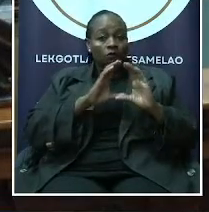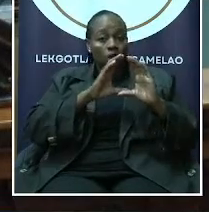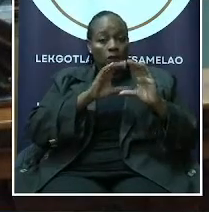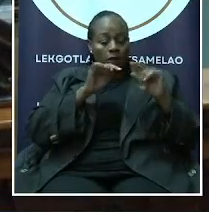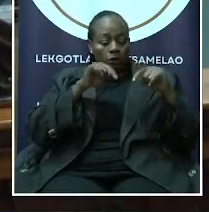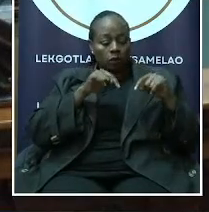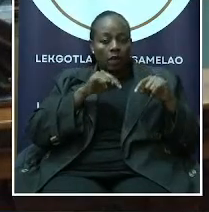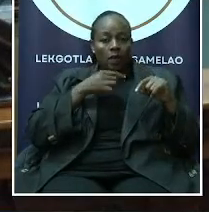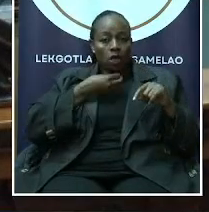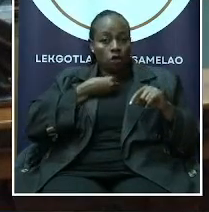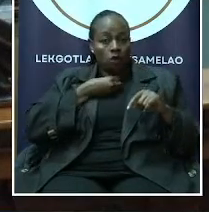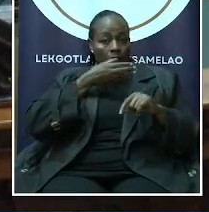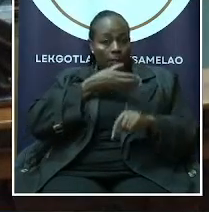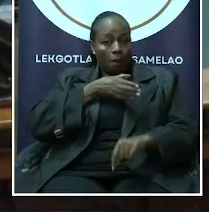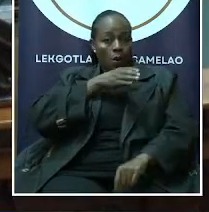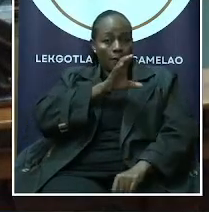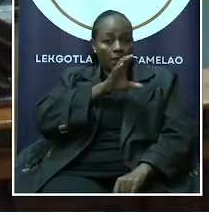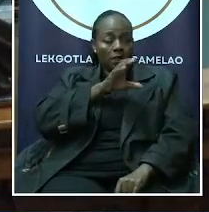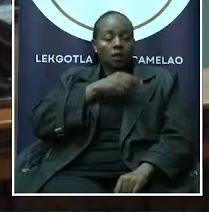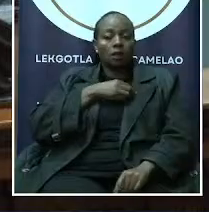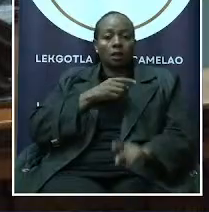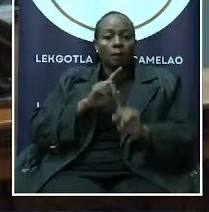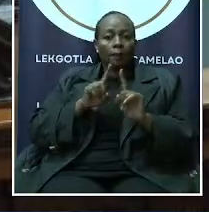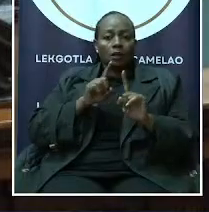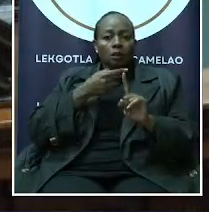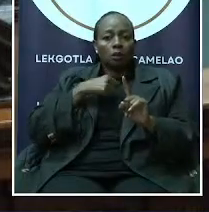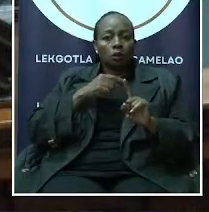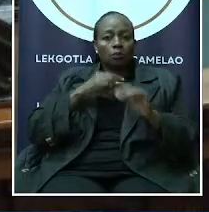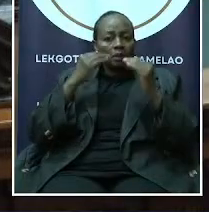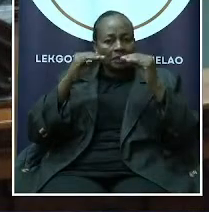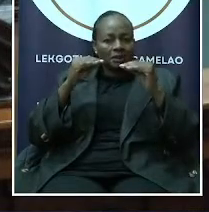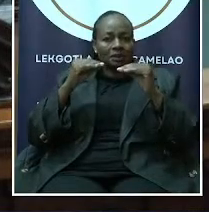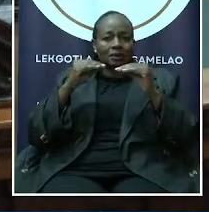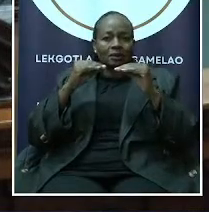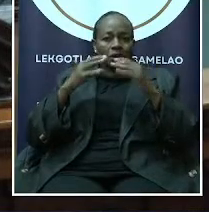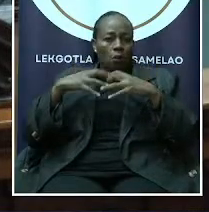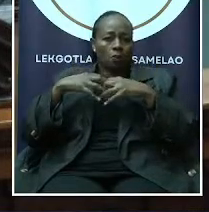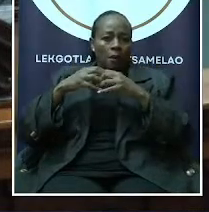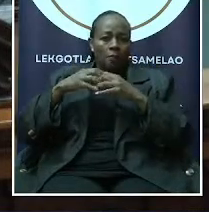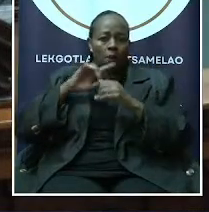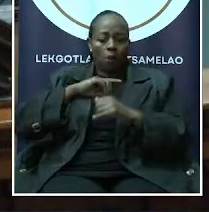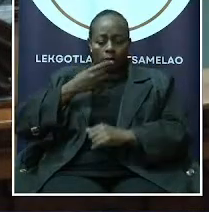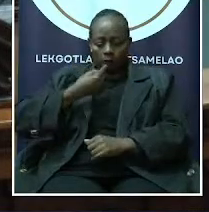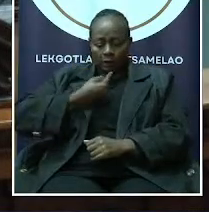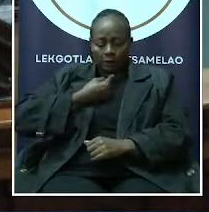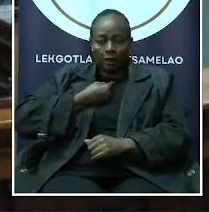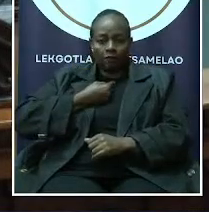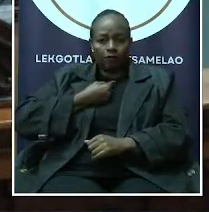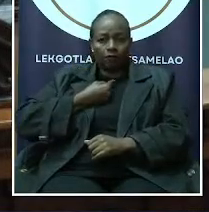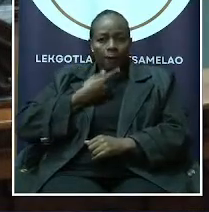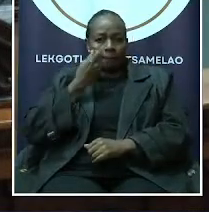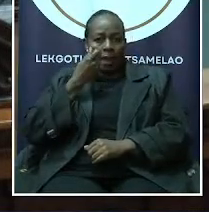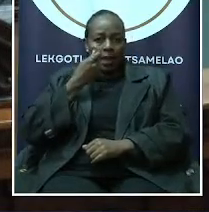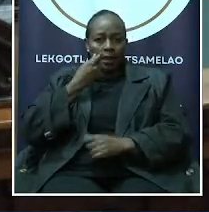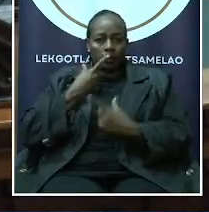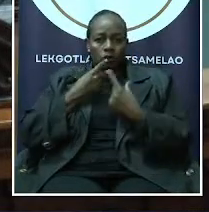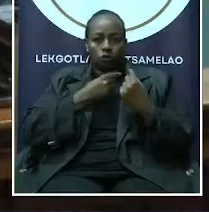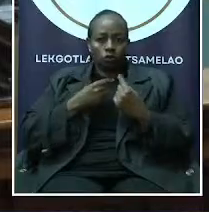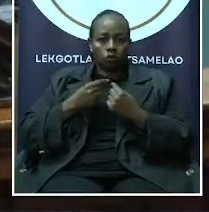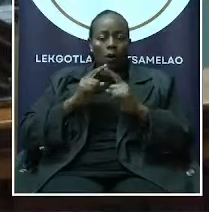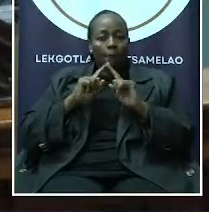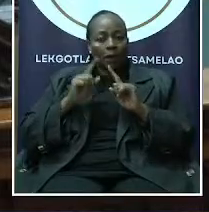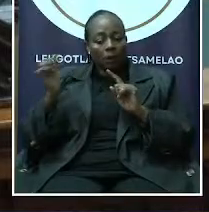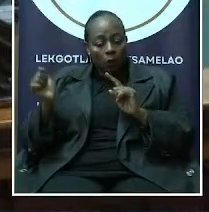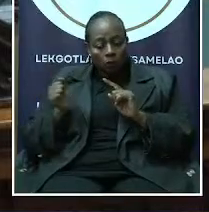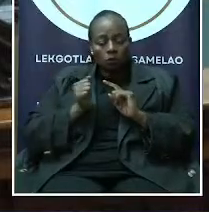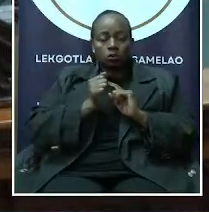with regards to youth empowerment, the whole point of us having businesses is not only to empower myself and make money for myself, but I'd like to